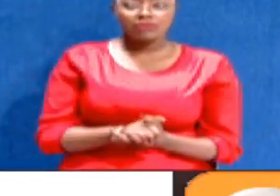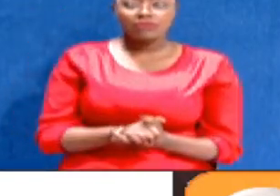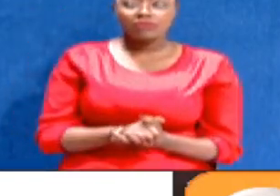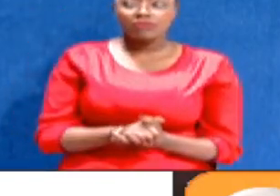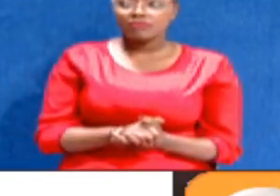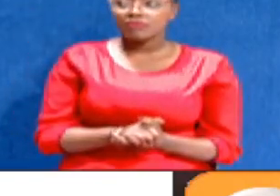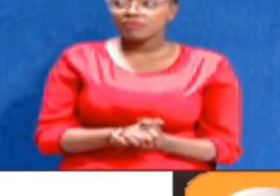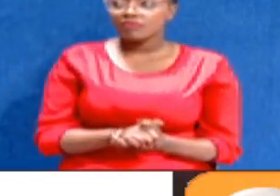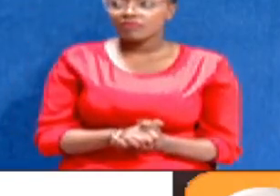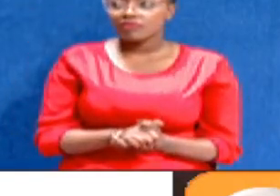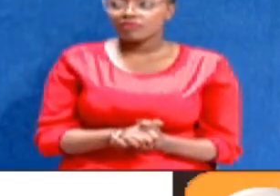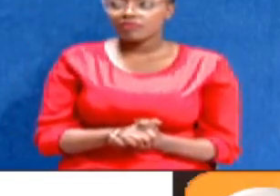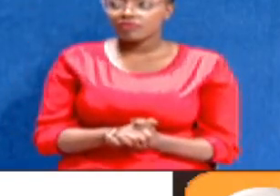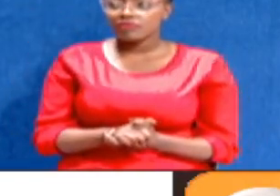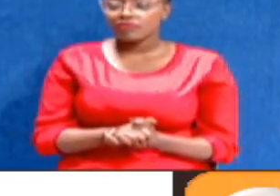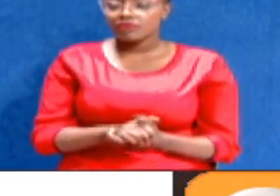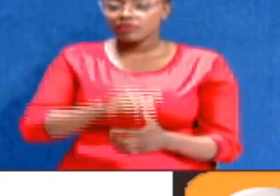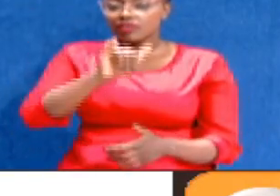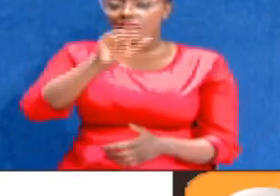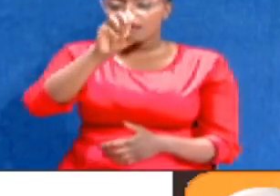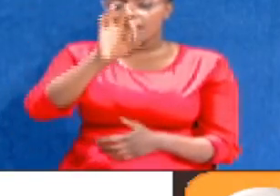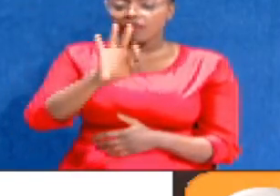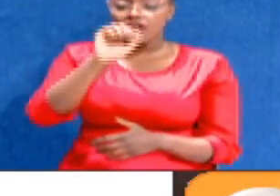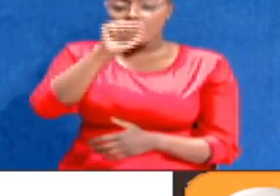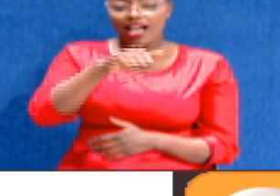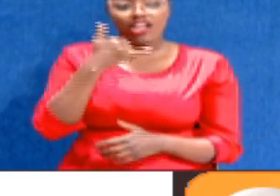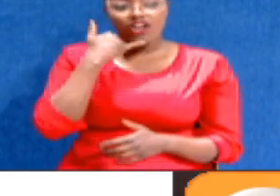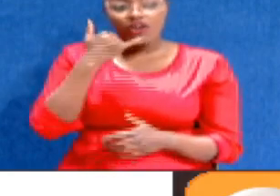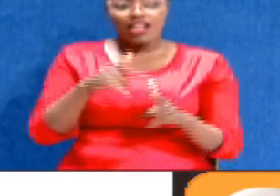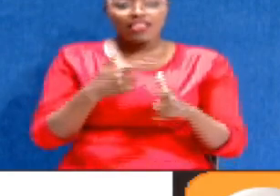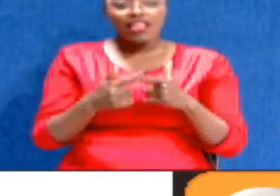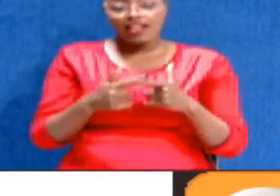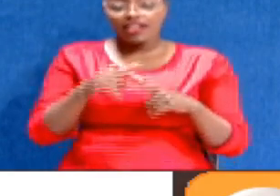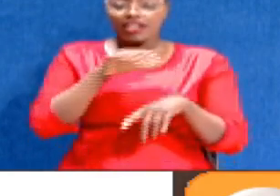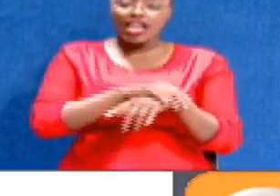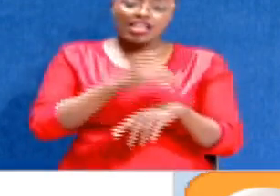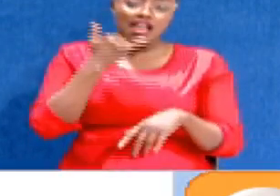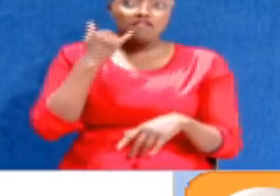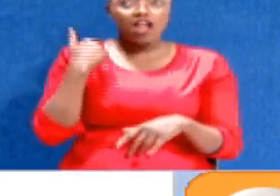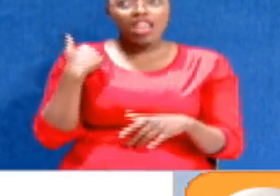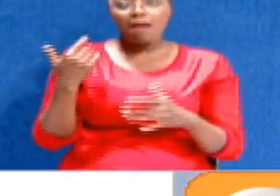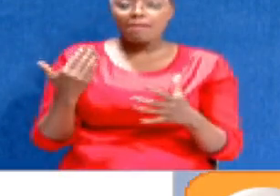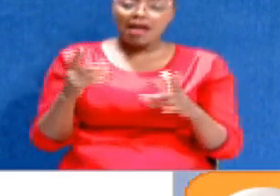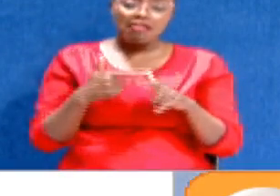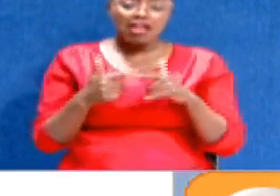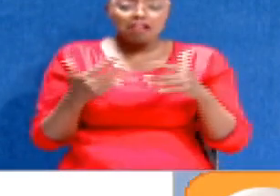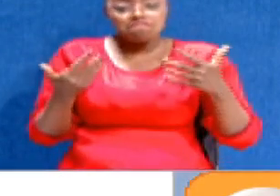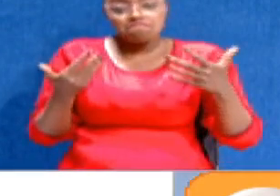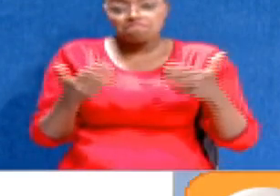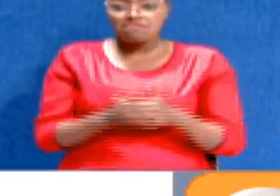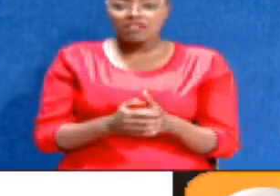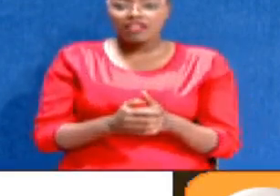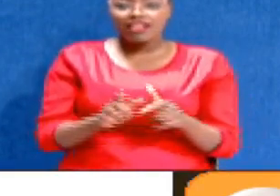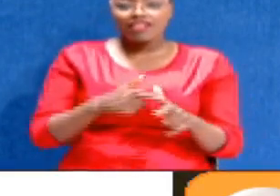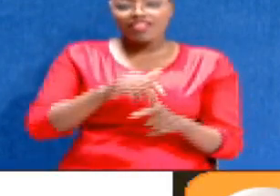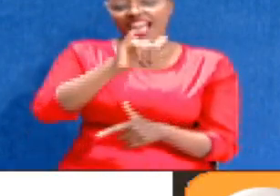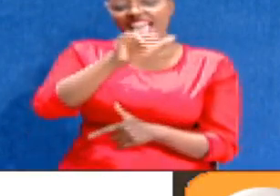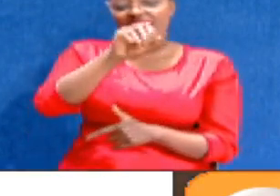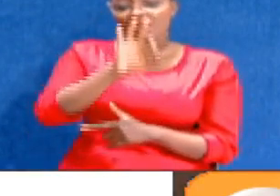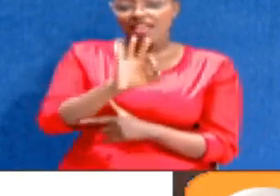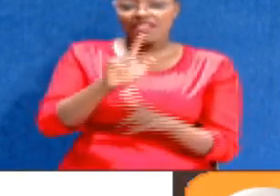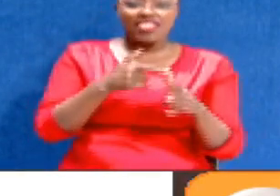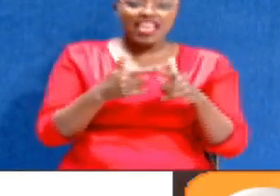I'm gonna Google IMF right now and then get their number and as the